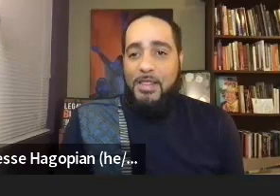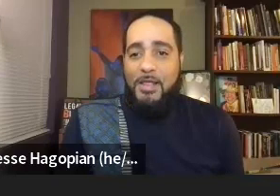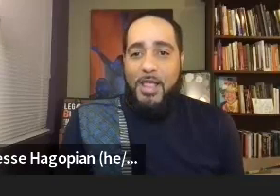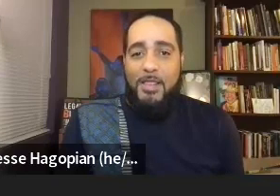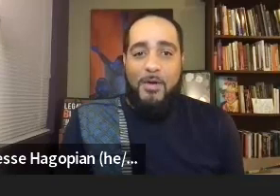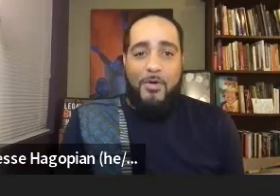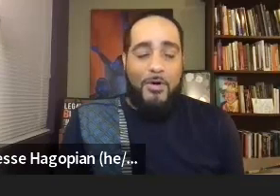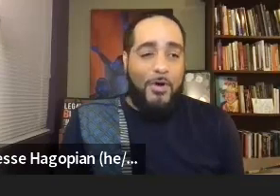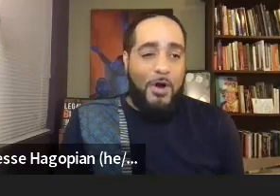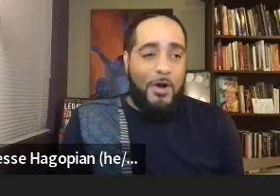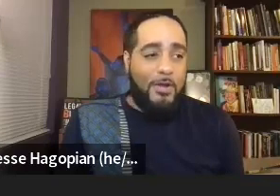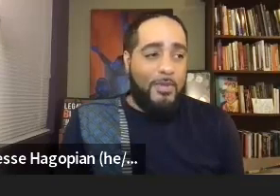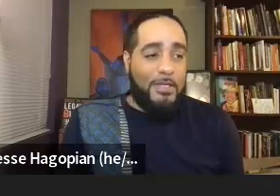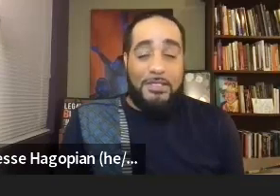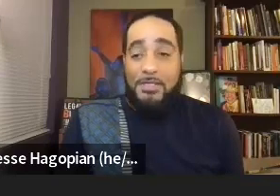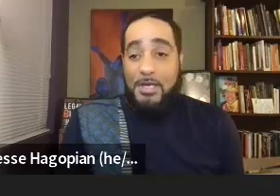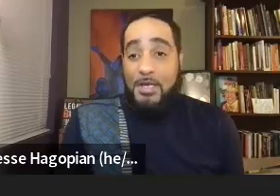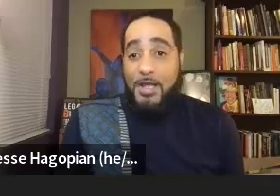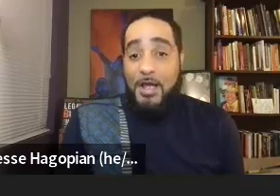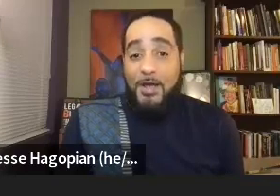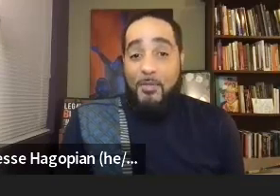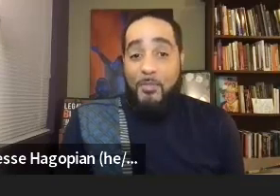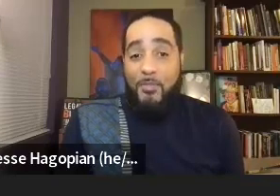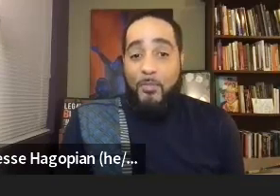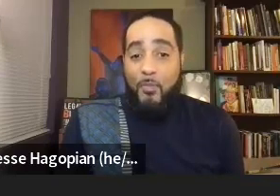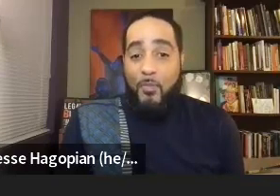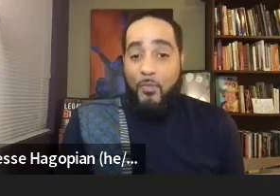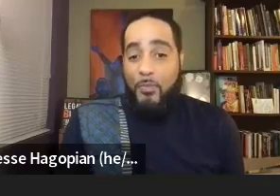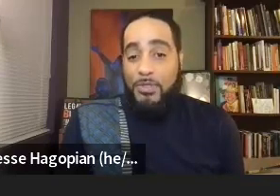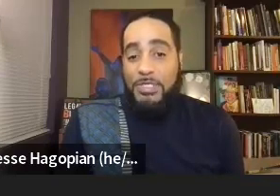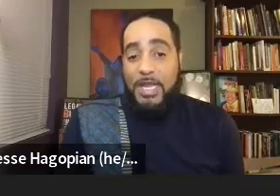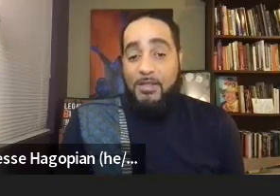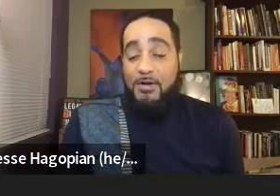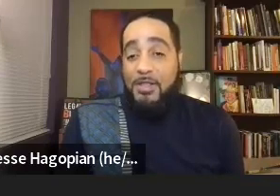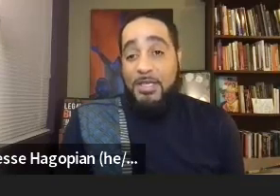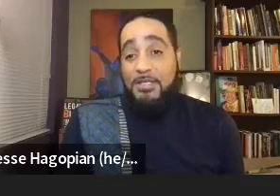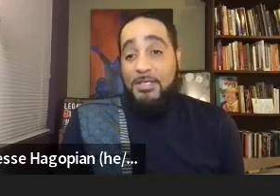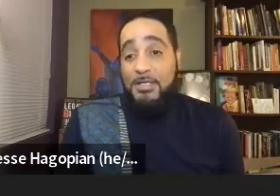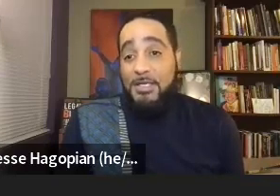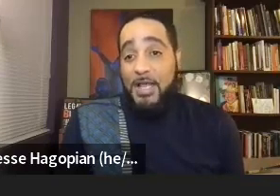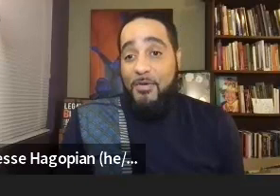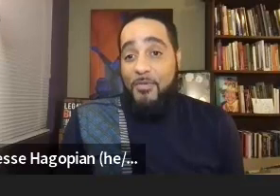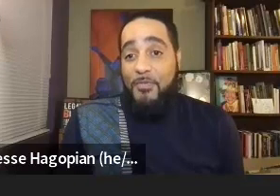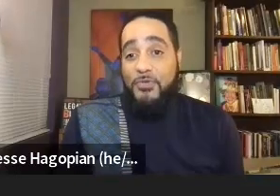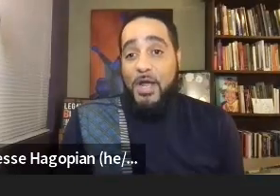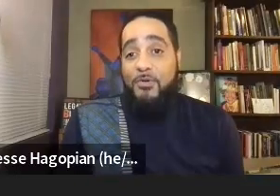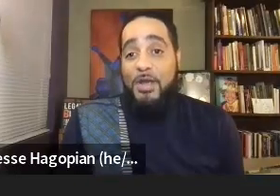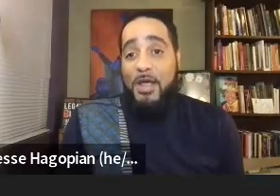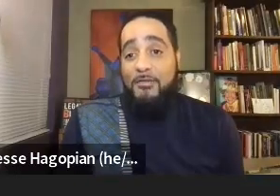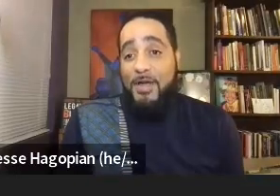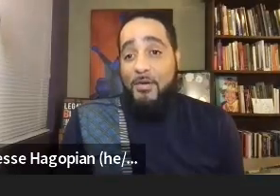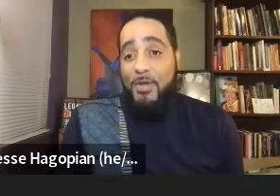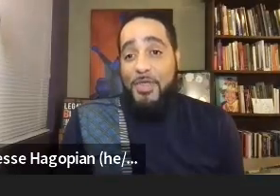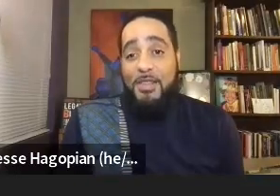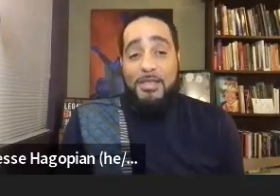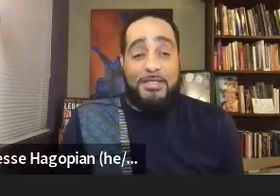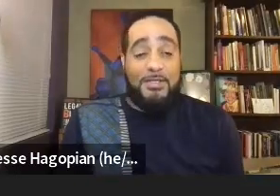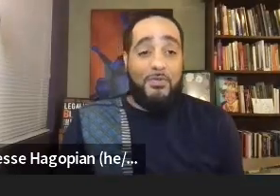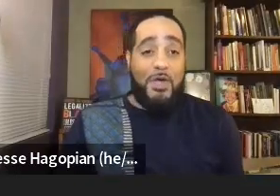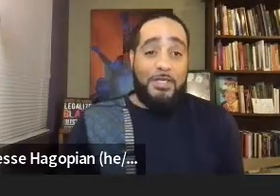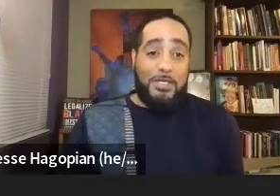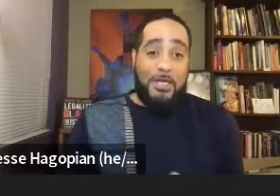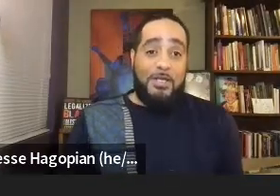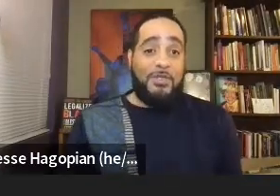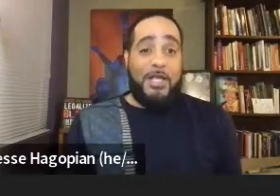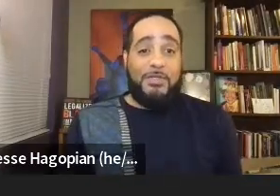images and the oral arguments put together a thesis and try to identify what that